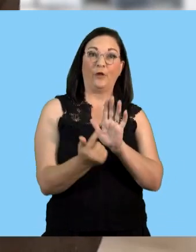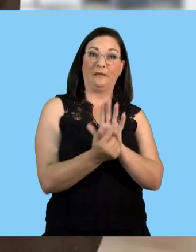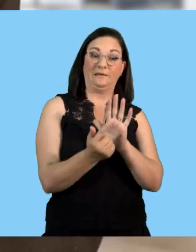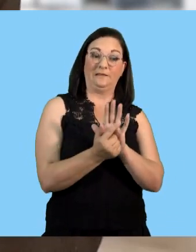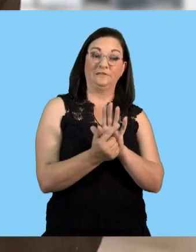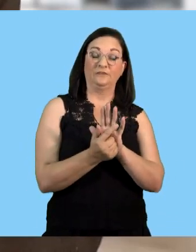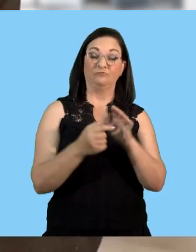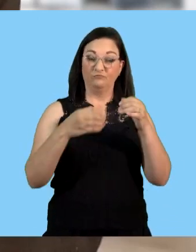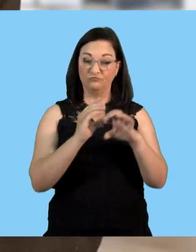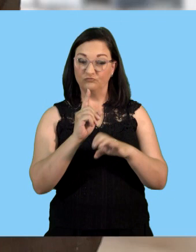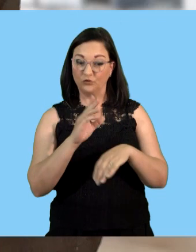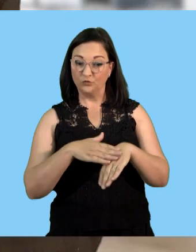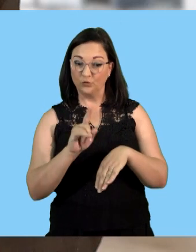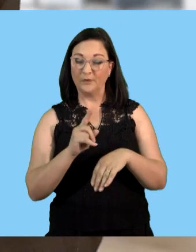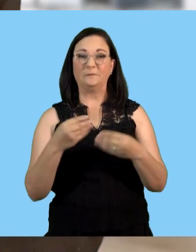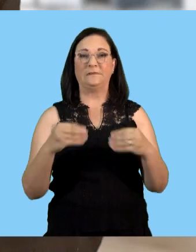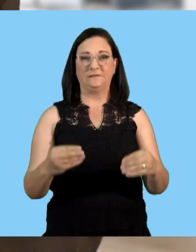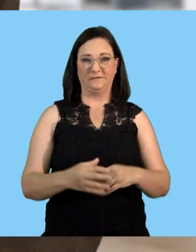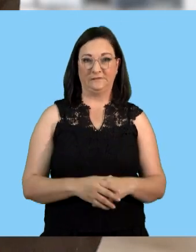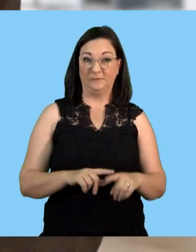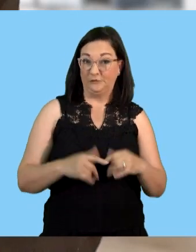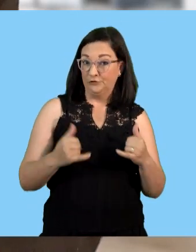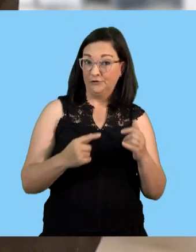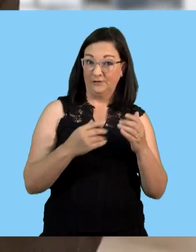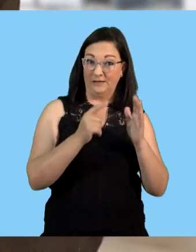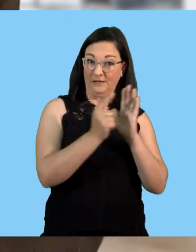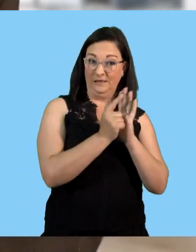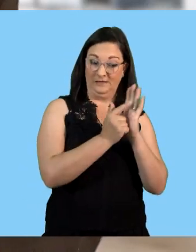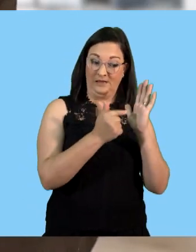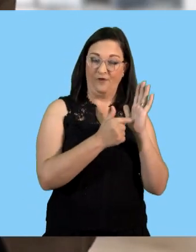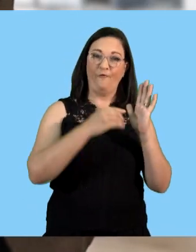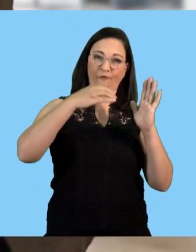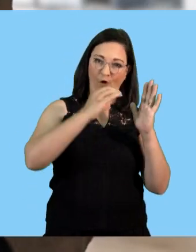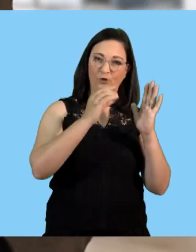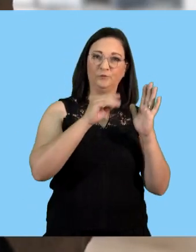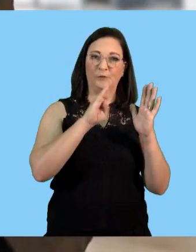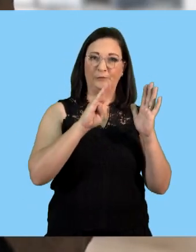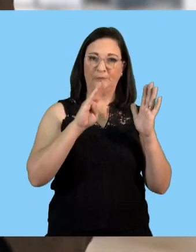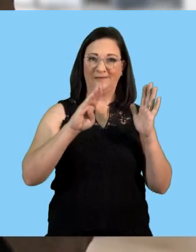legislation on businesses. And for today, we'll be focusing on the legislation BBBEE.